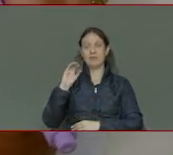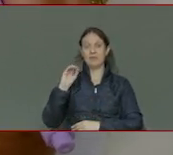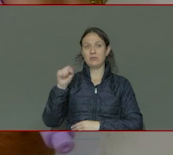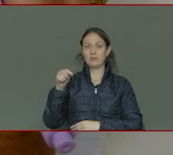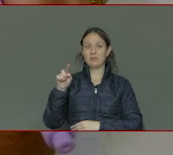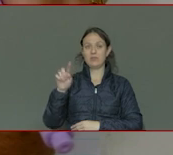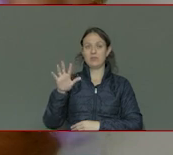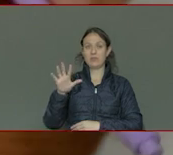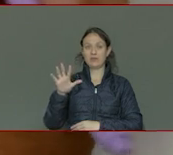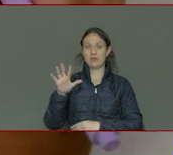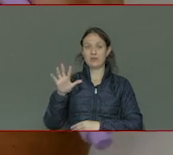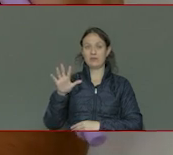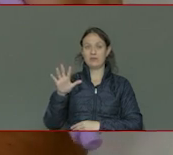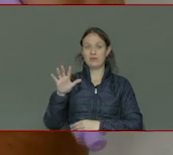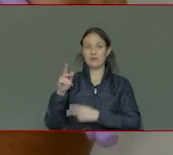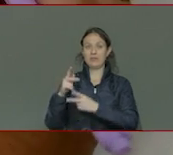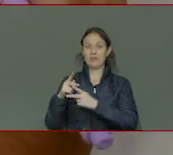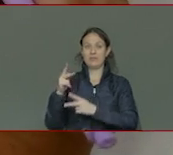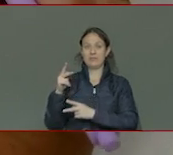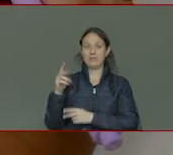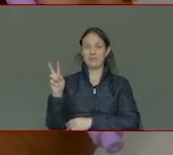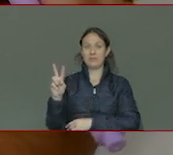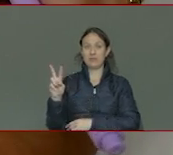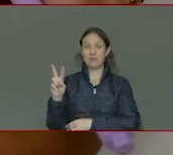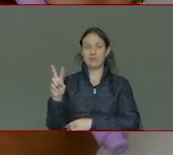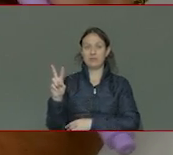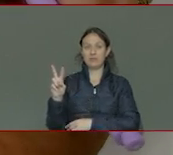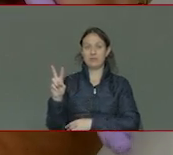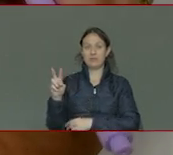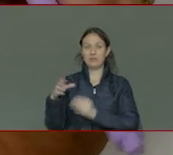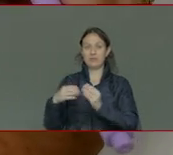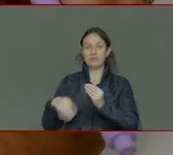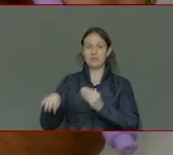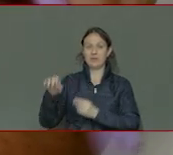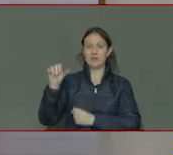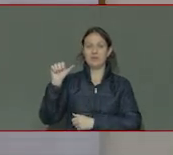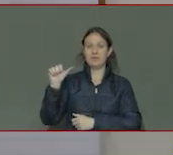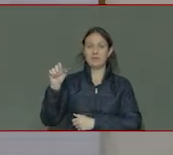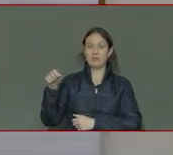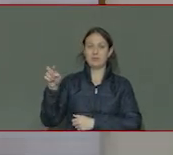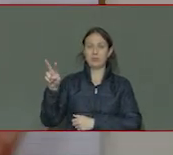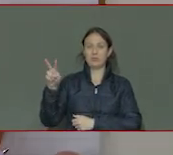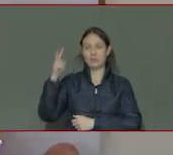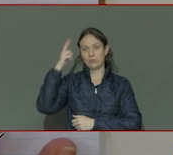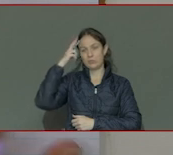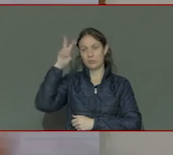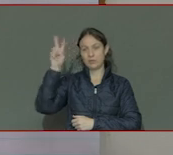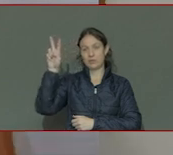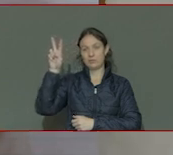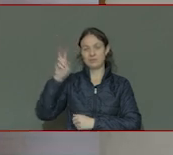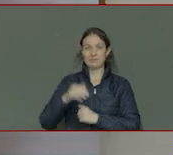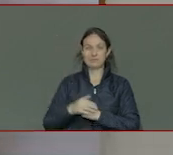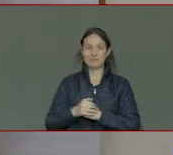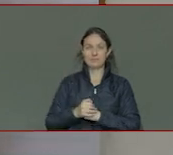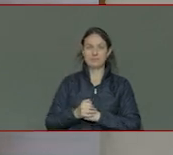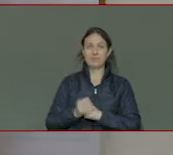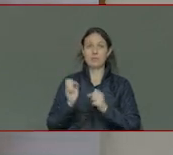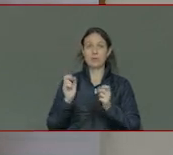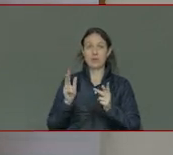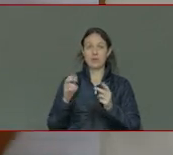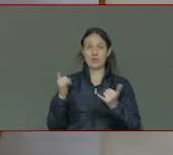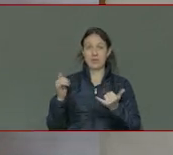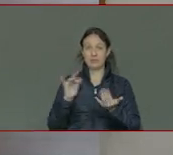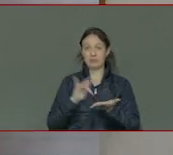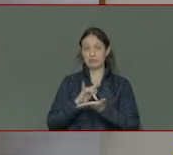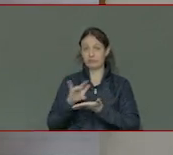0,15, and the final velocity minus 6,2 squared. Okay, so if I